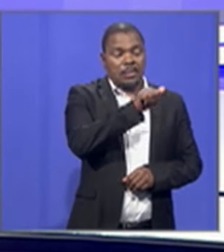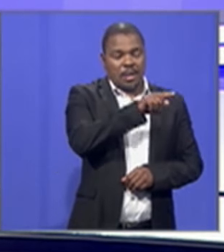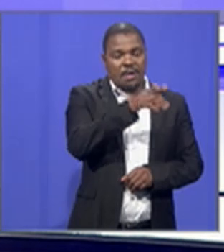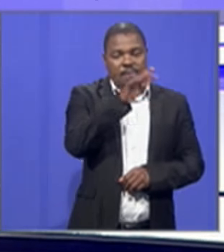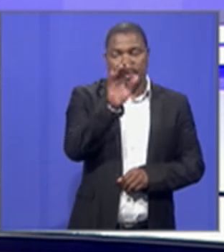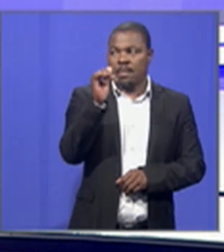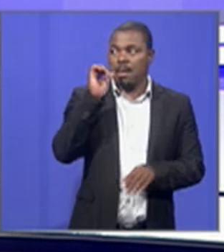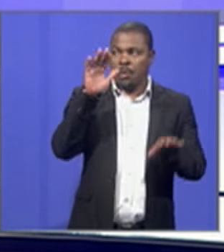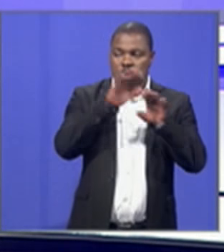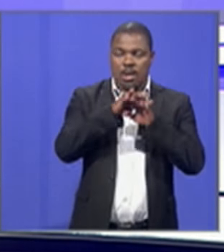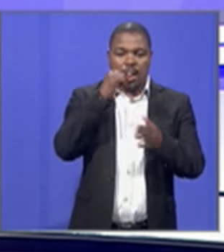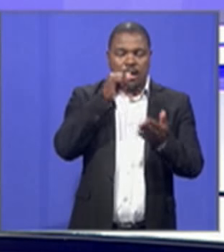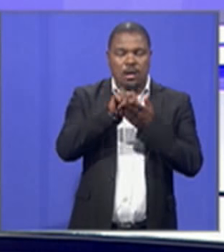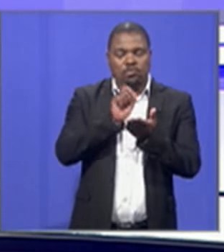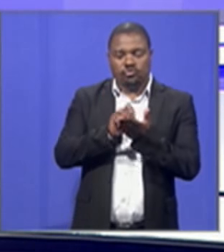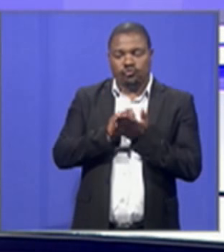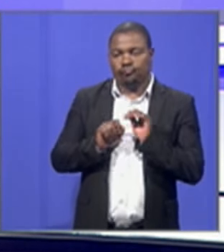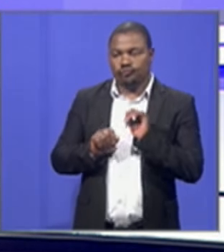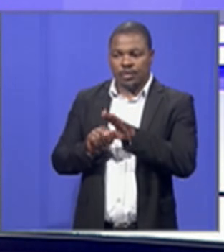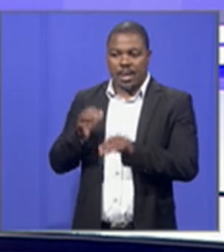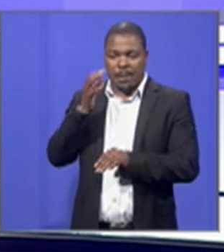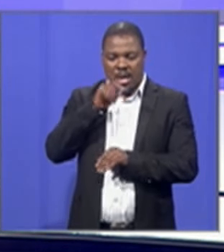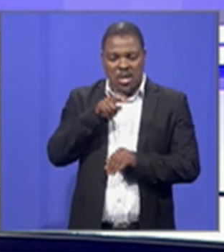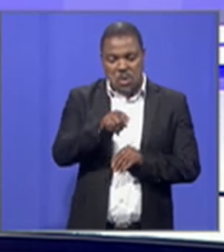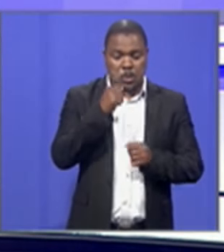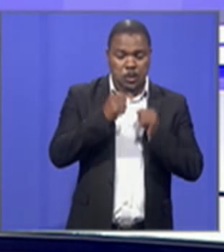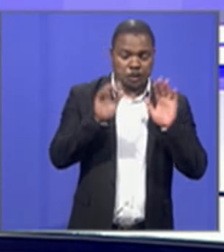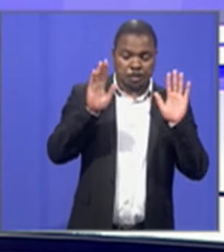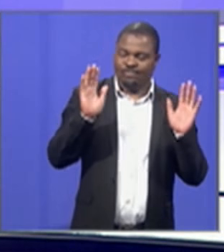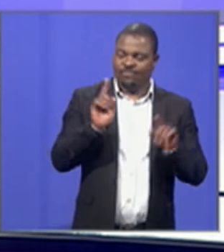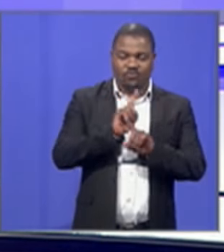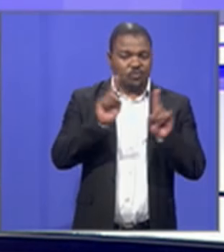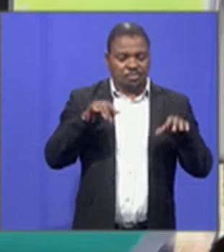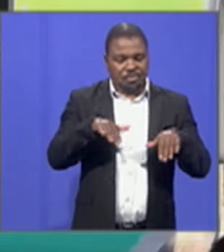sengwala bošegong bja go feta gore ga se a šegofatša moletlo wa išago.